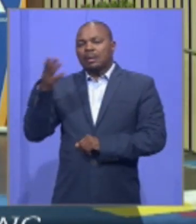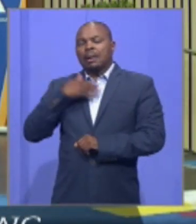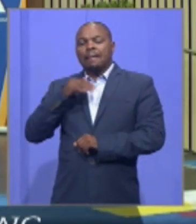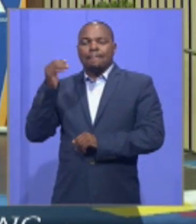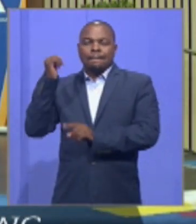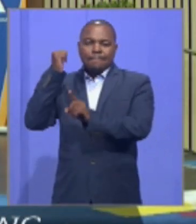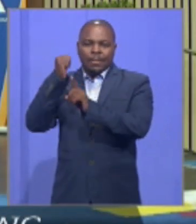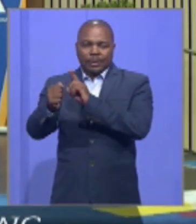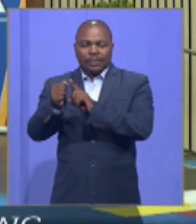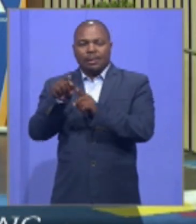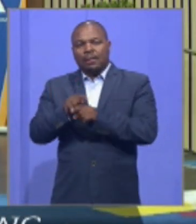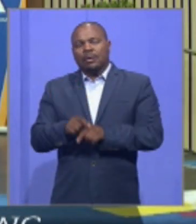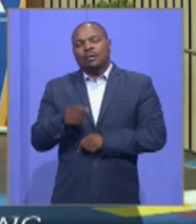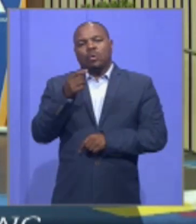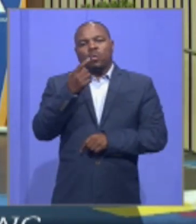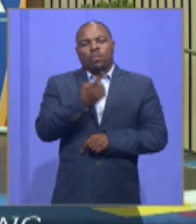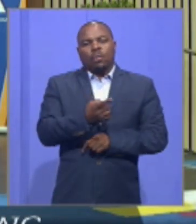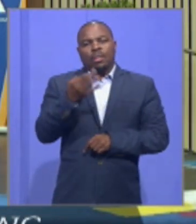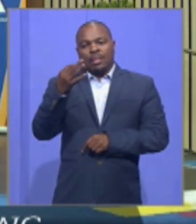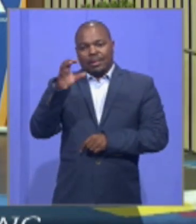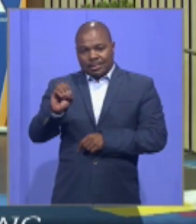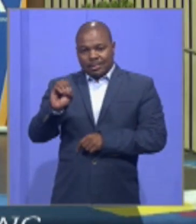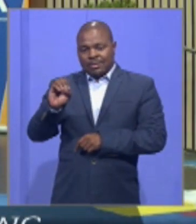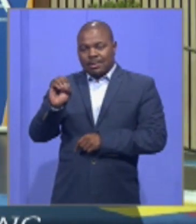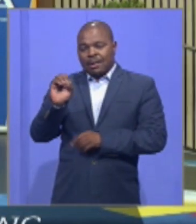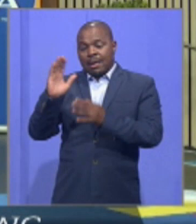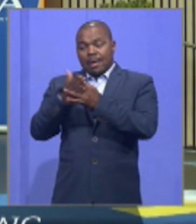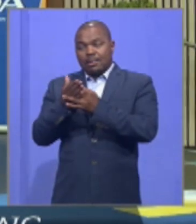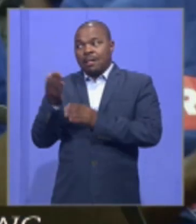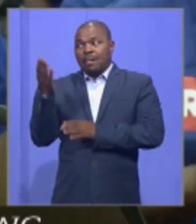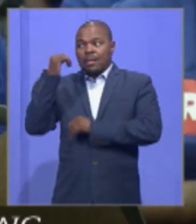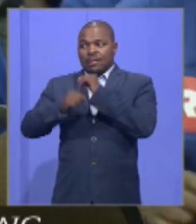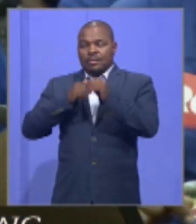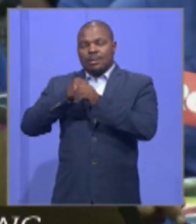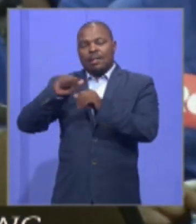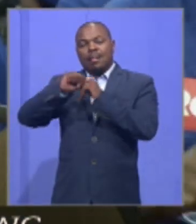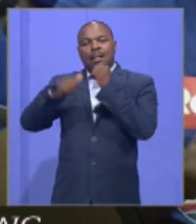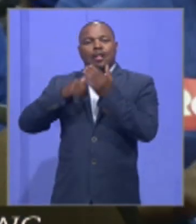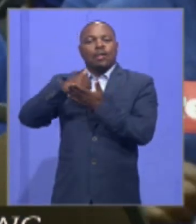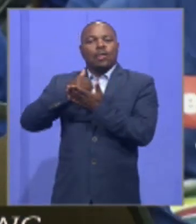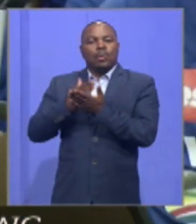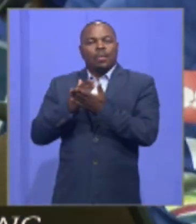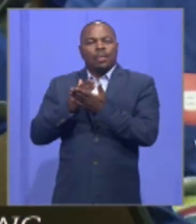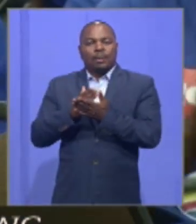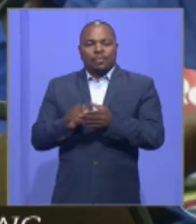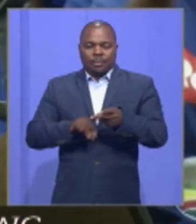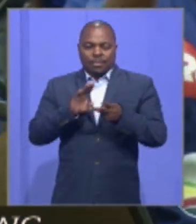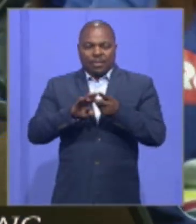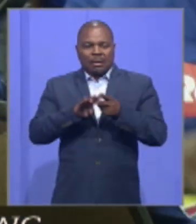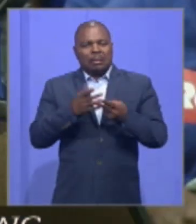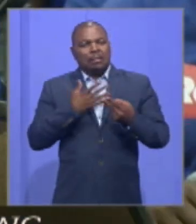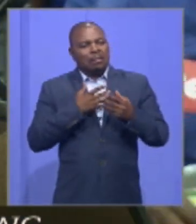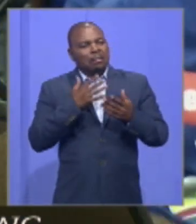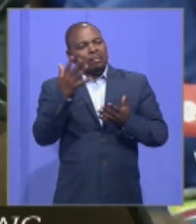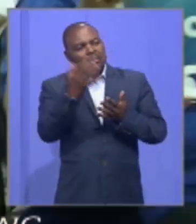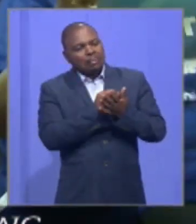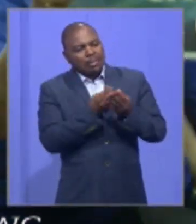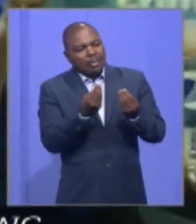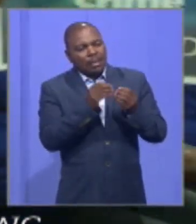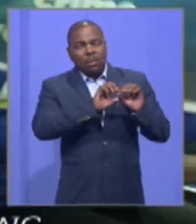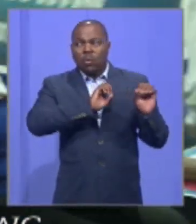feta 130 mo kwatareng ya bofelo ya ngwagola. Bosenyi jwa go tsenya le go romela thoto kwa ntle ga naga e se